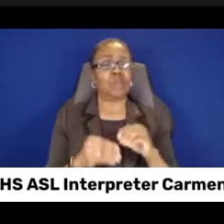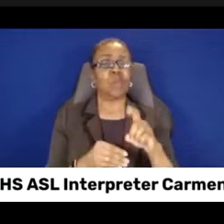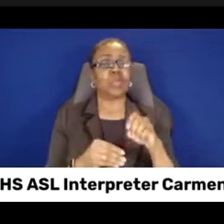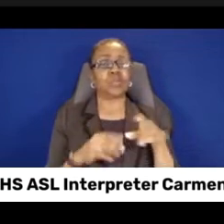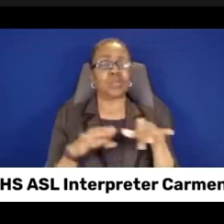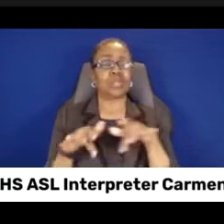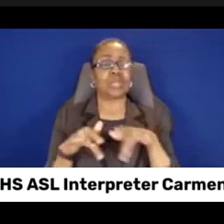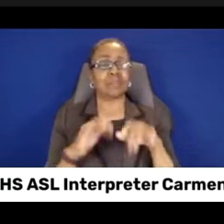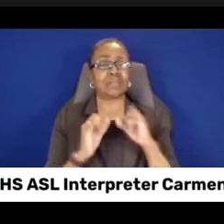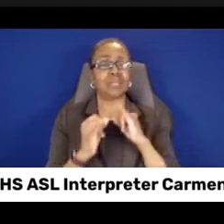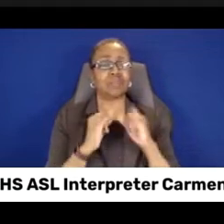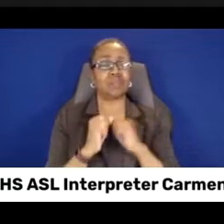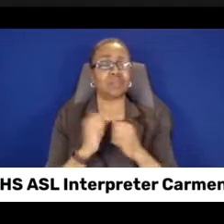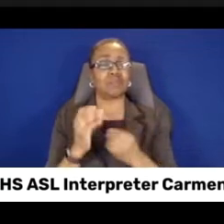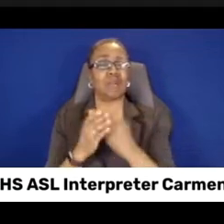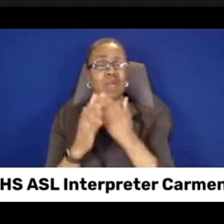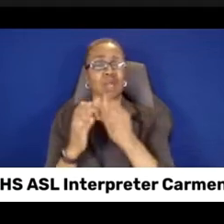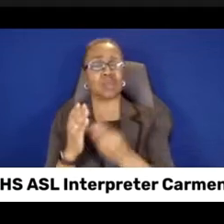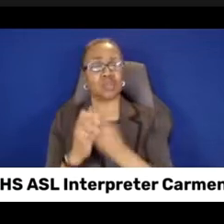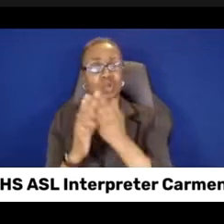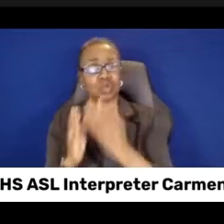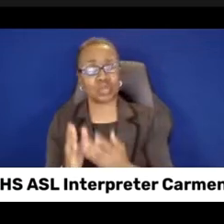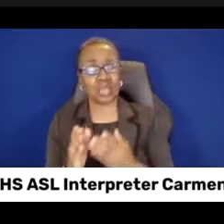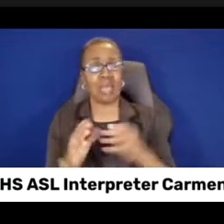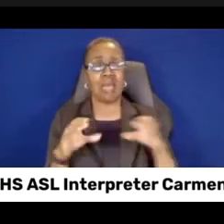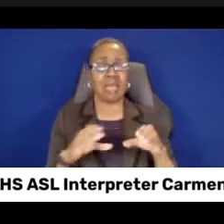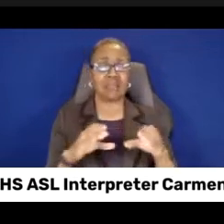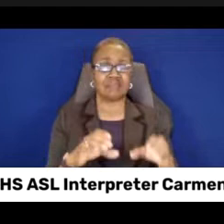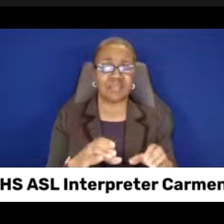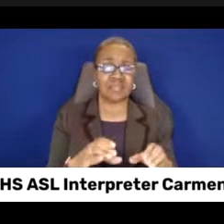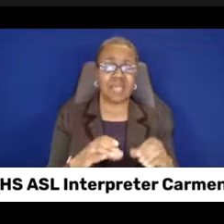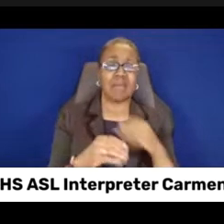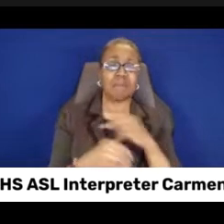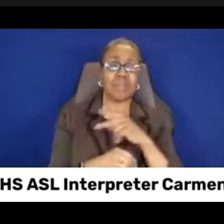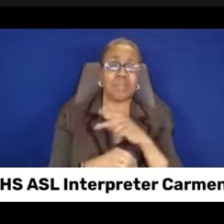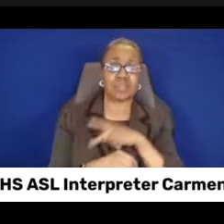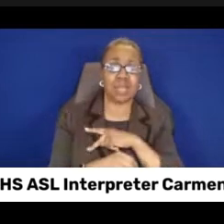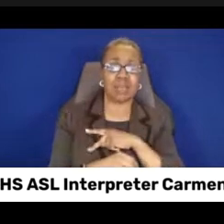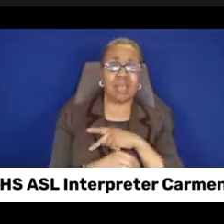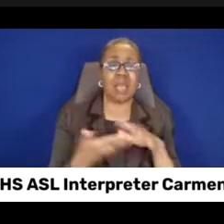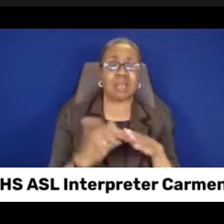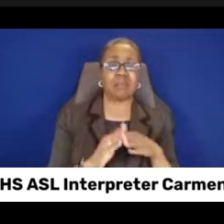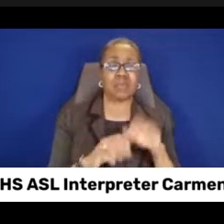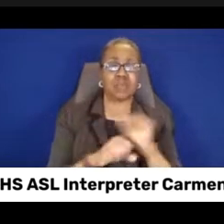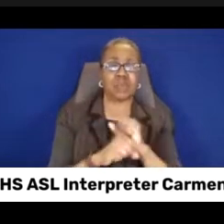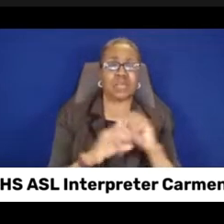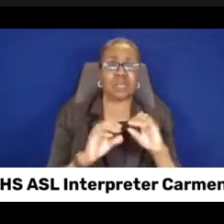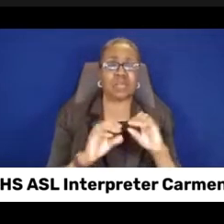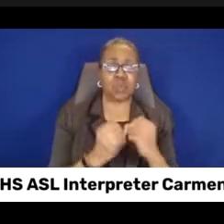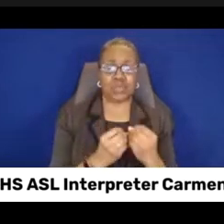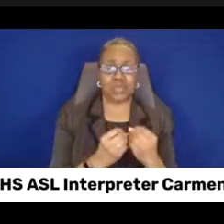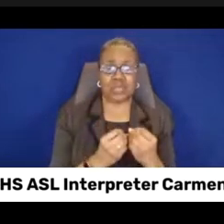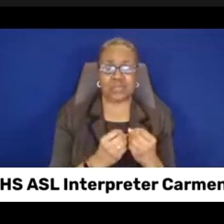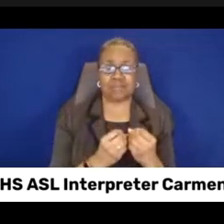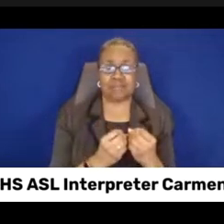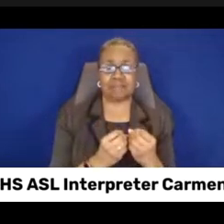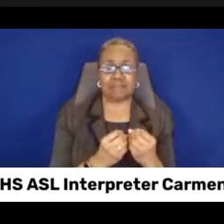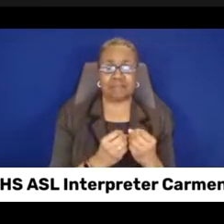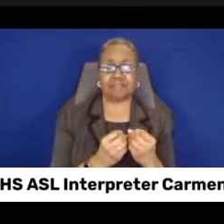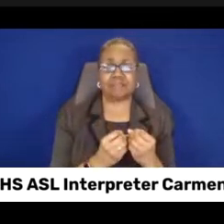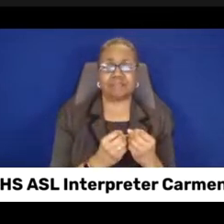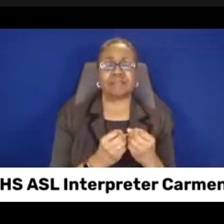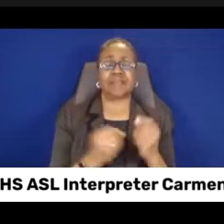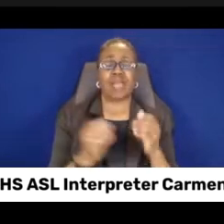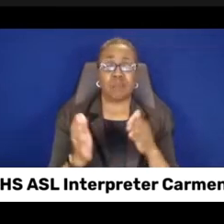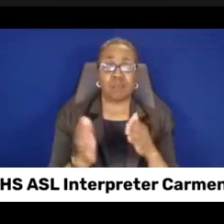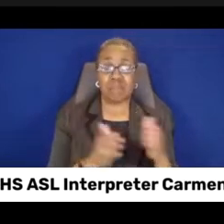with gardeners, activists in gardening organizations, and personnel in community serving organizations. So our intention